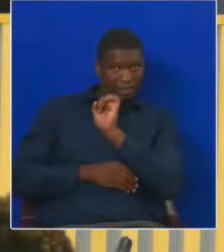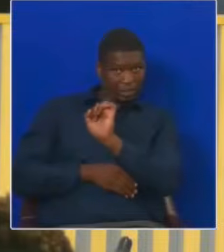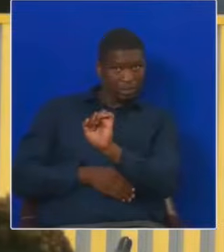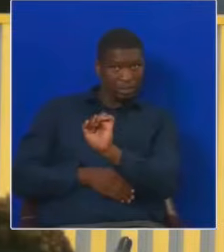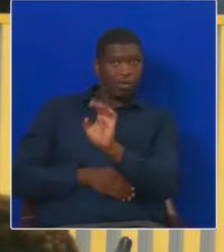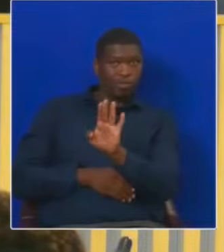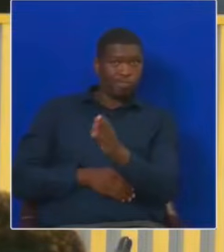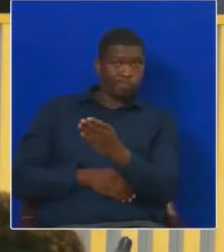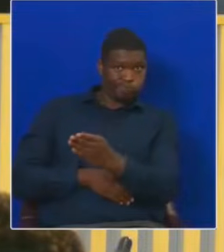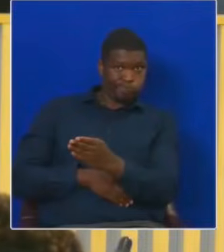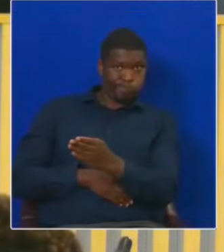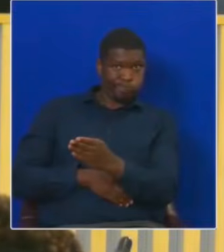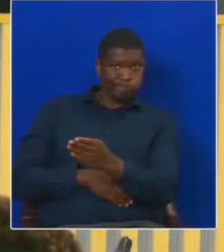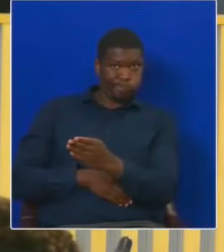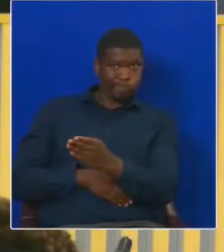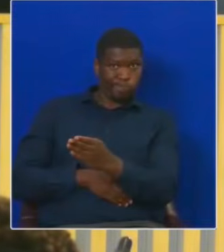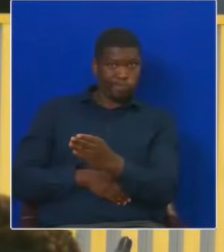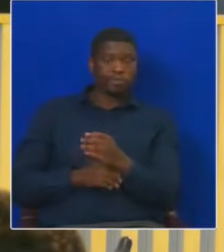and